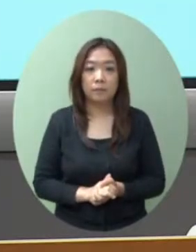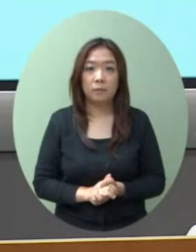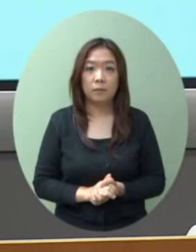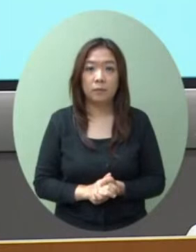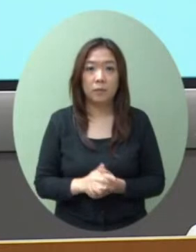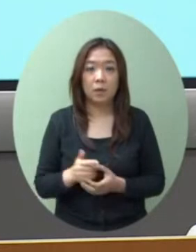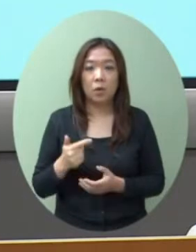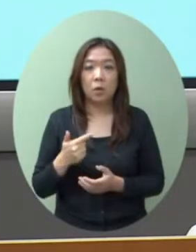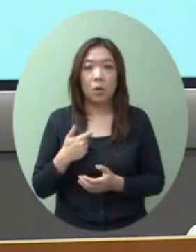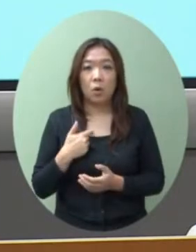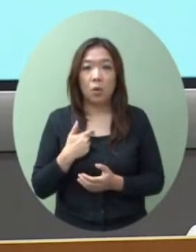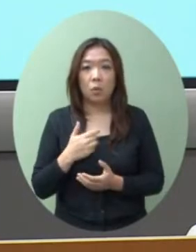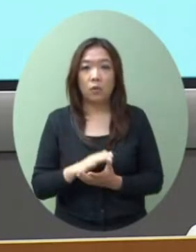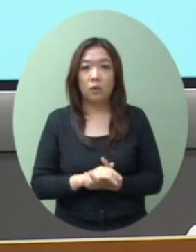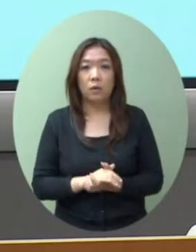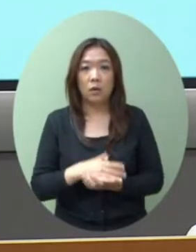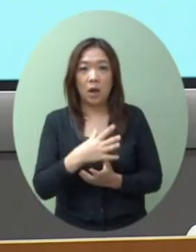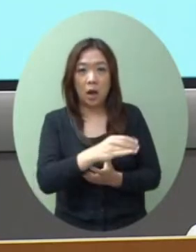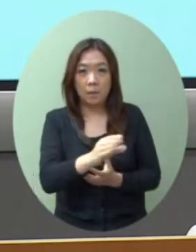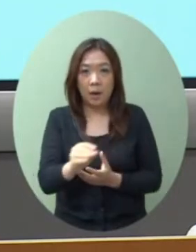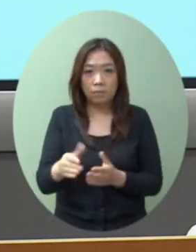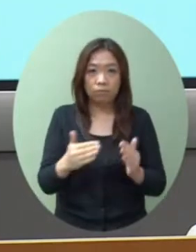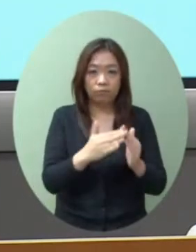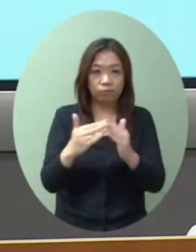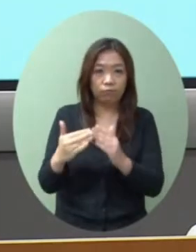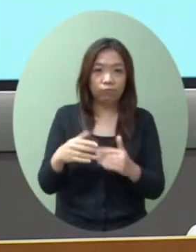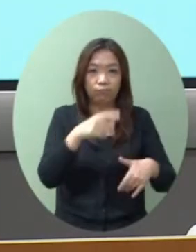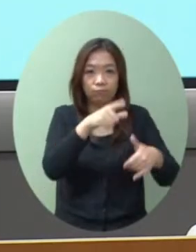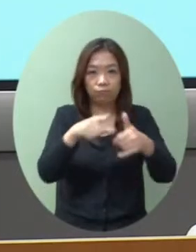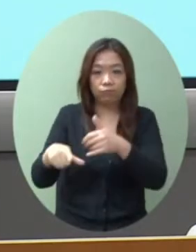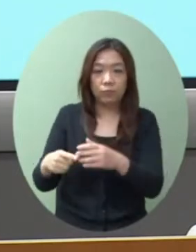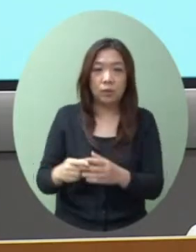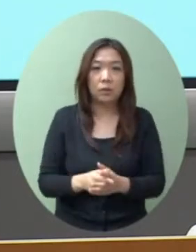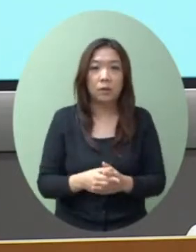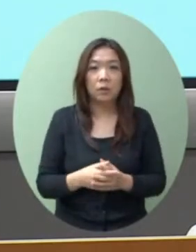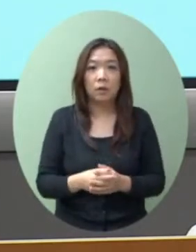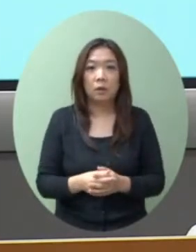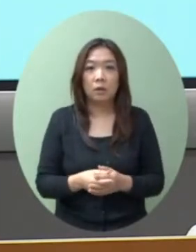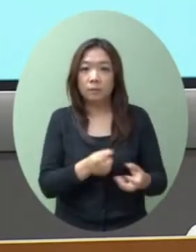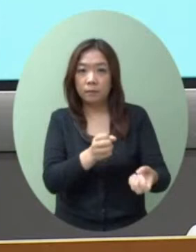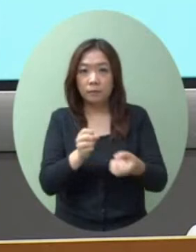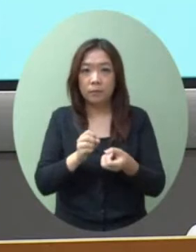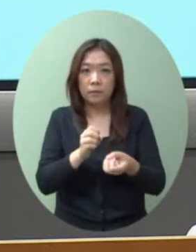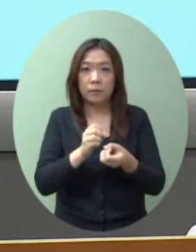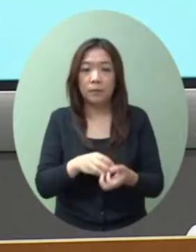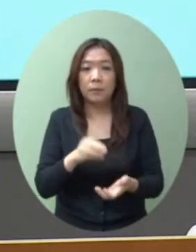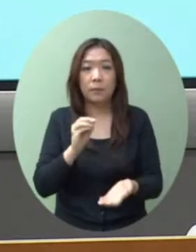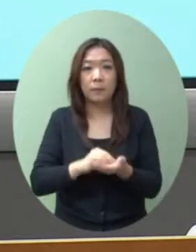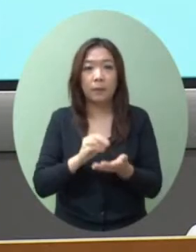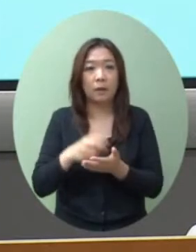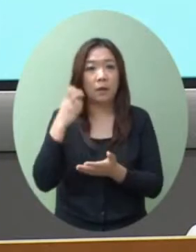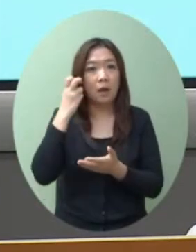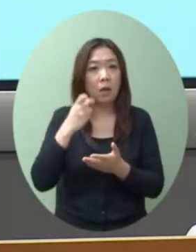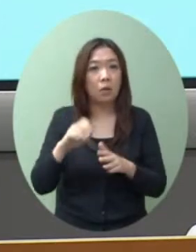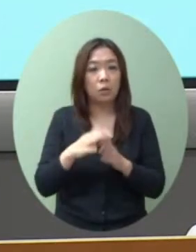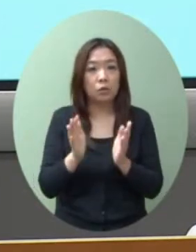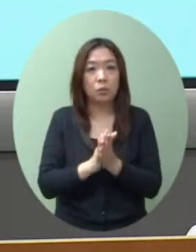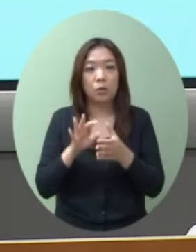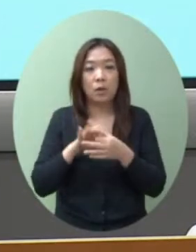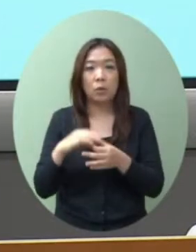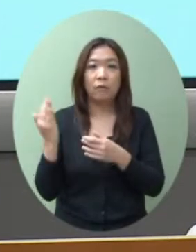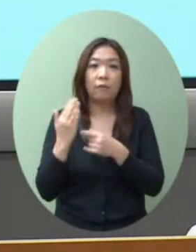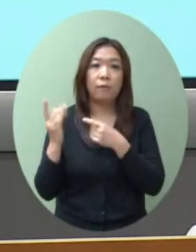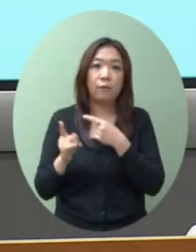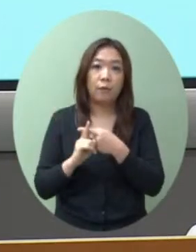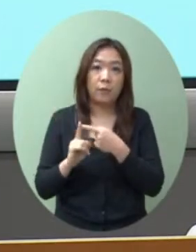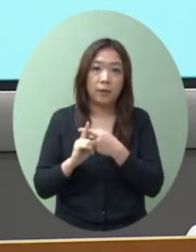heads so as to ensure that we have taken all the considerations regarding threats, regarding